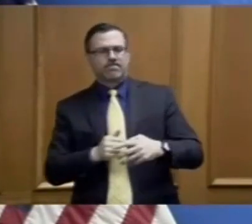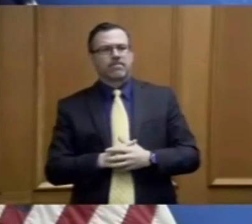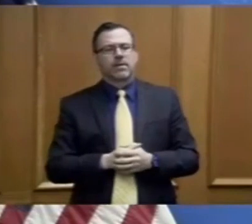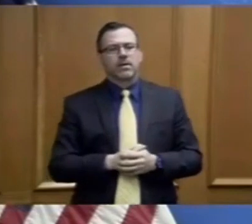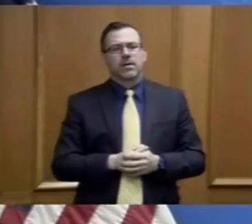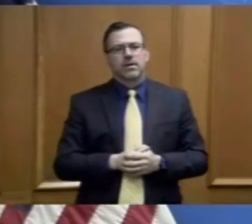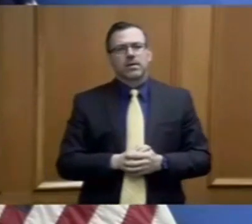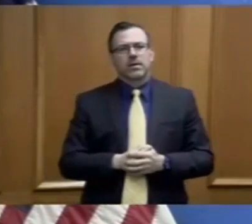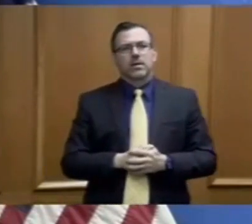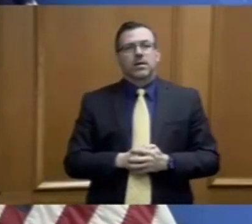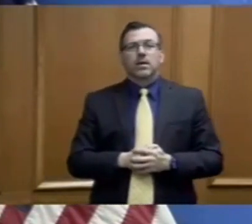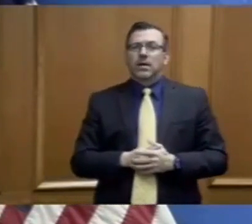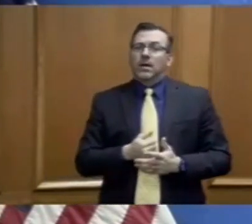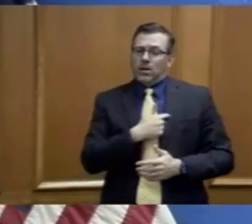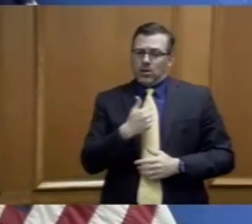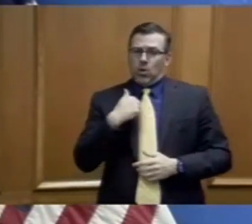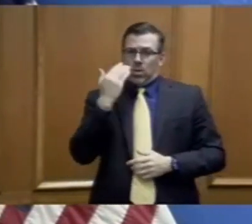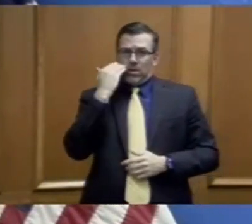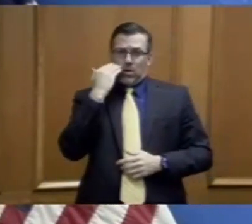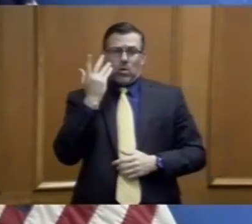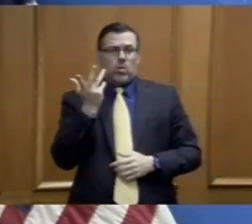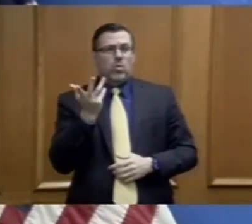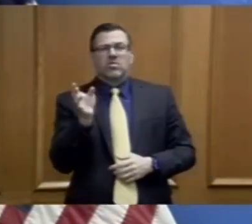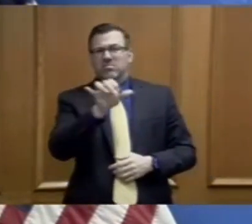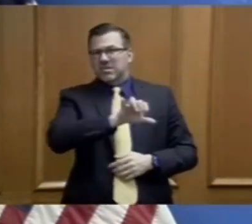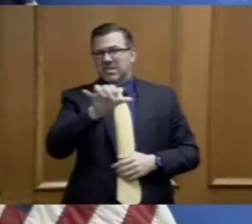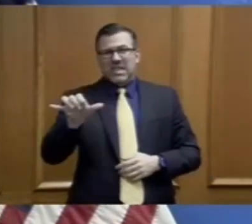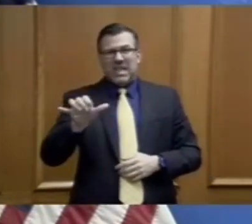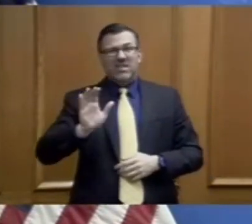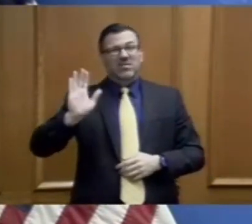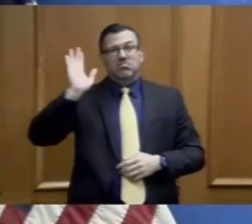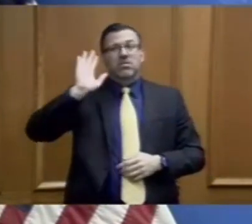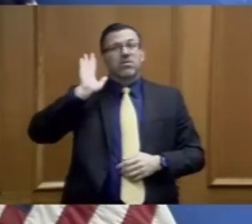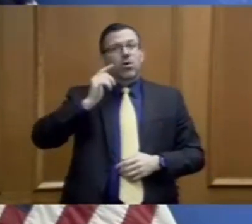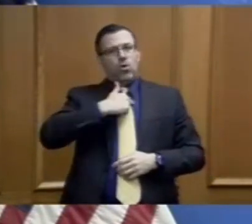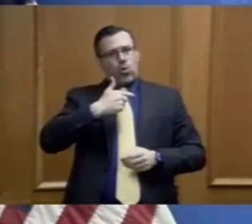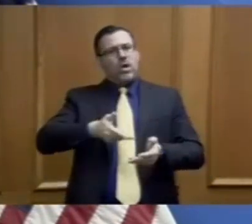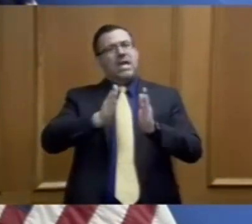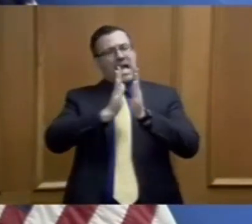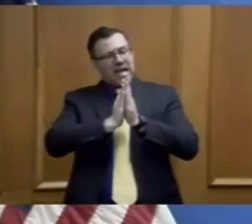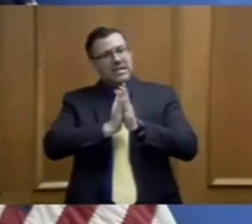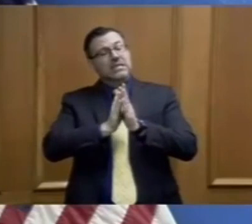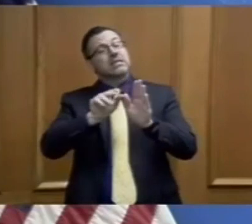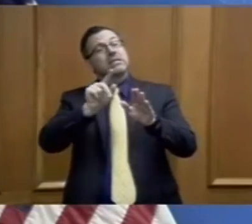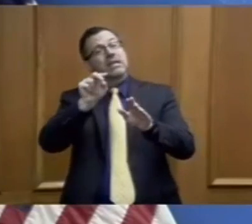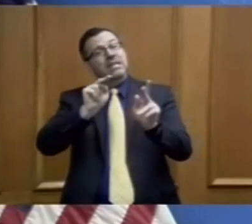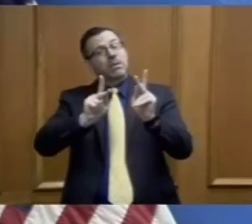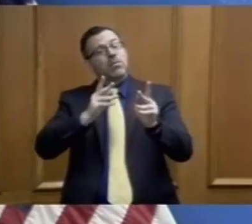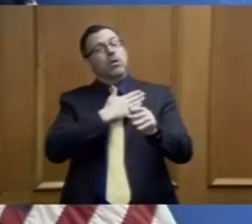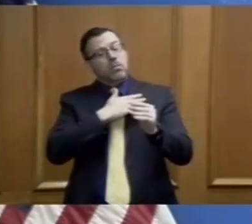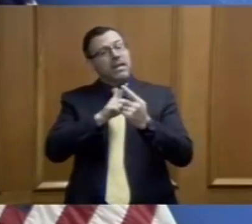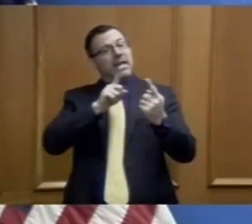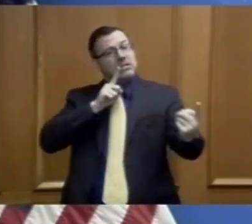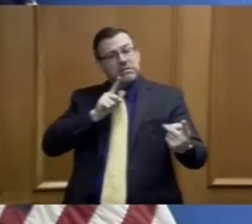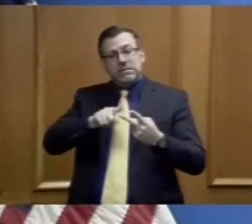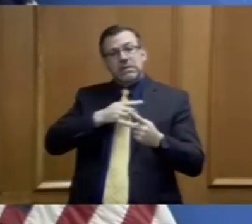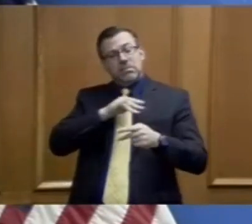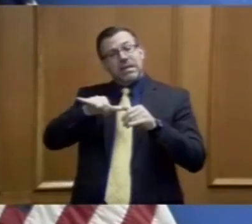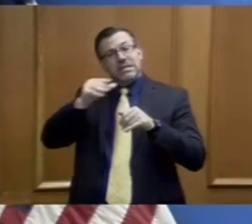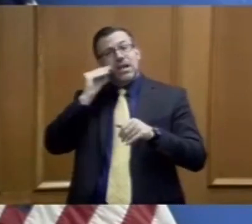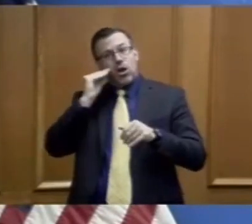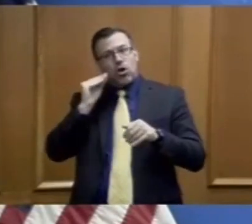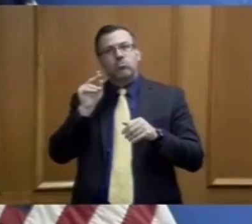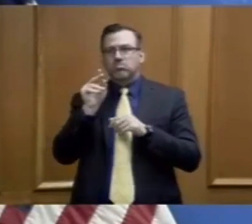know is that in the same way that Tennesseans came together to put us in the position to be able